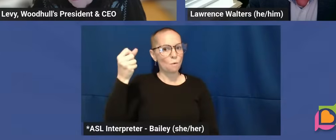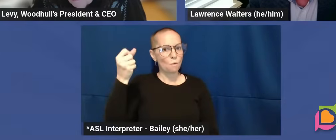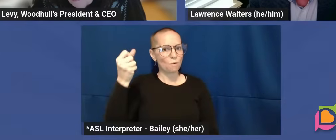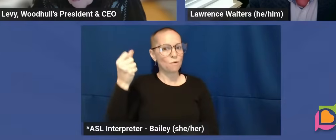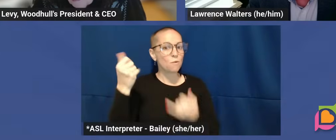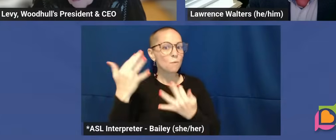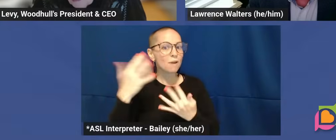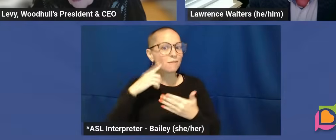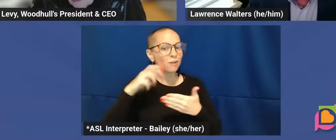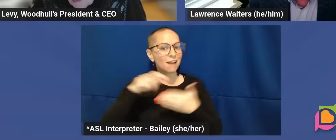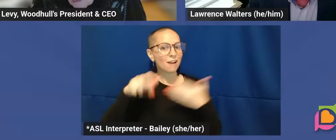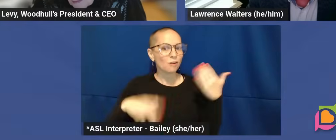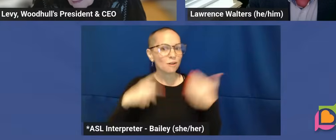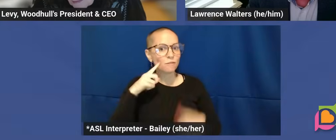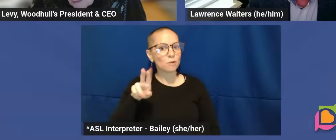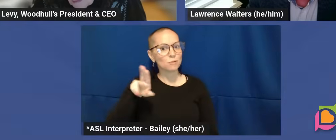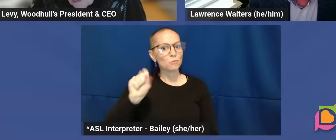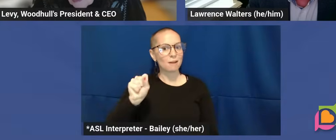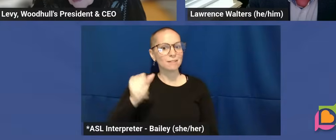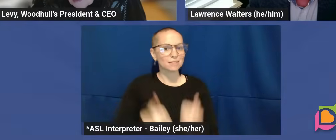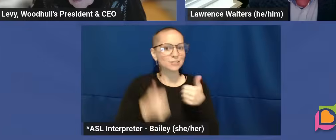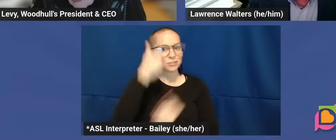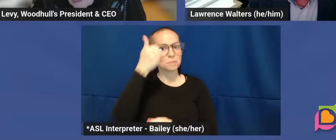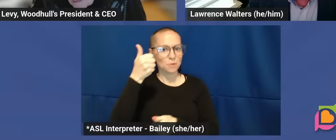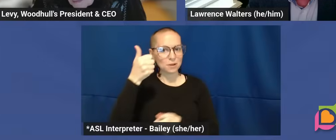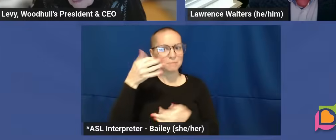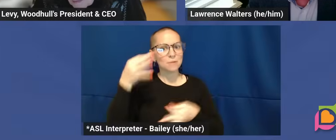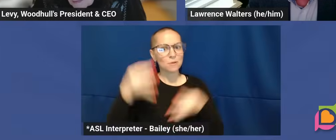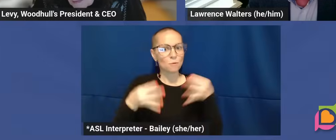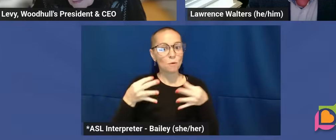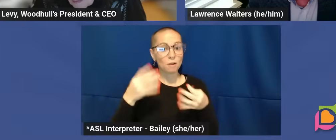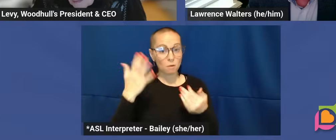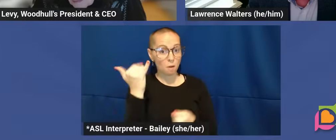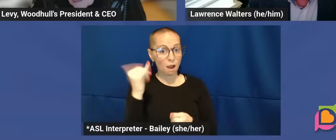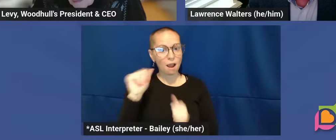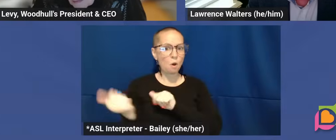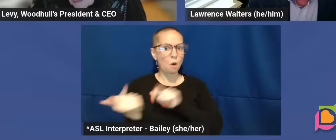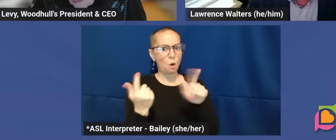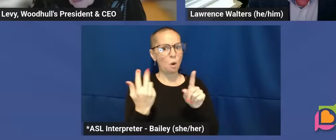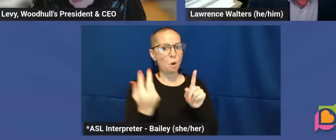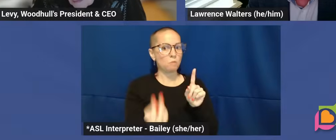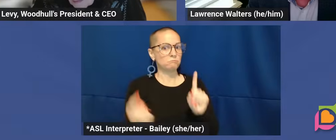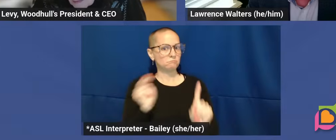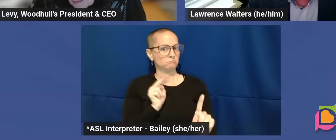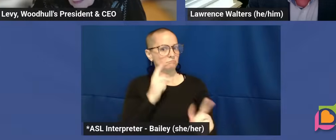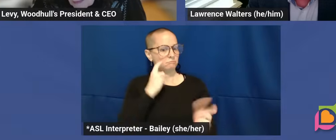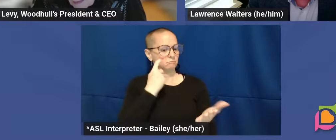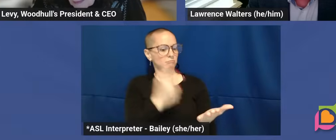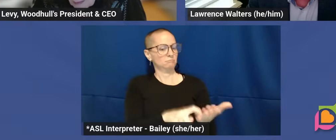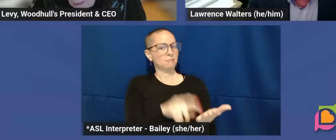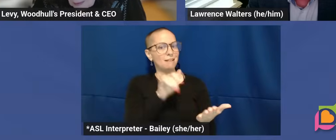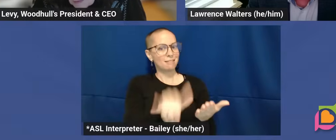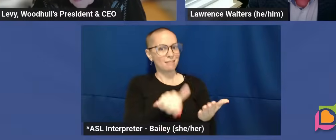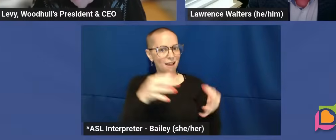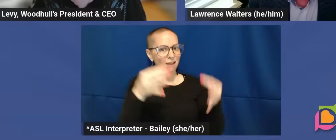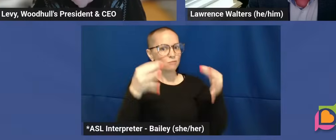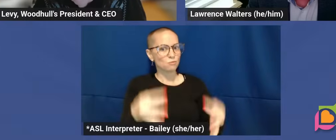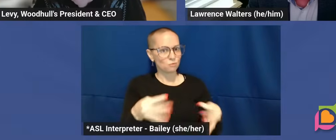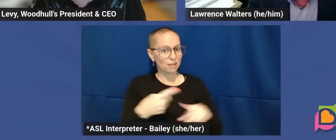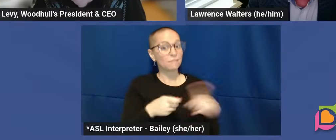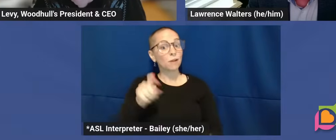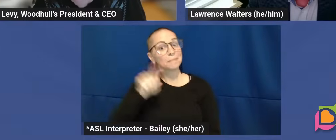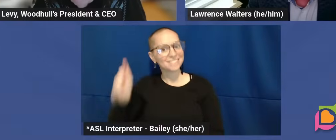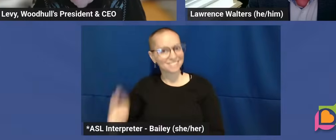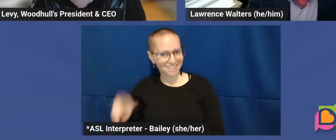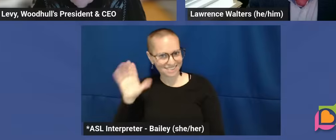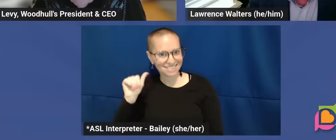outcome of the U.S. Supreme Court case, because all parties recognize that the ruling that was going to come from the Texas case